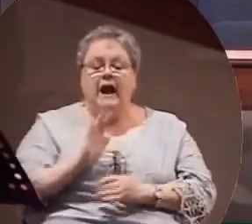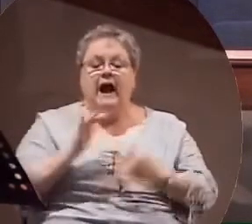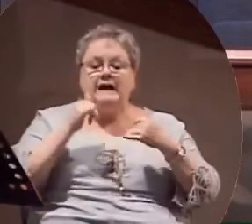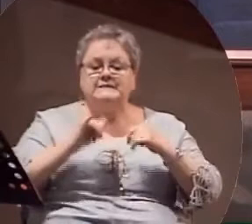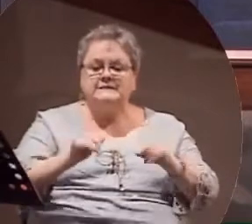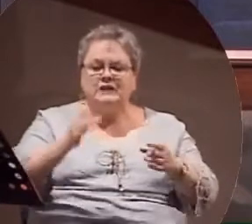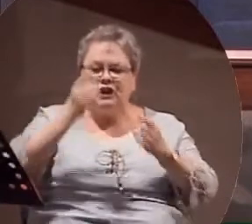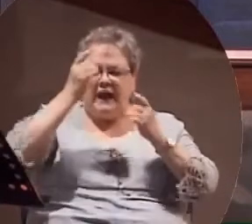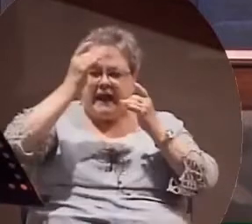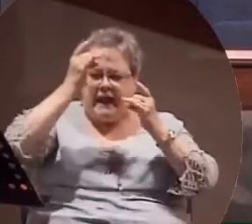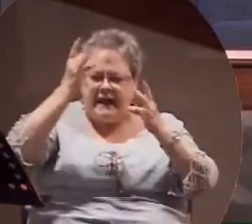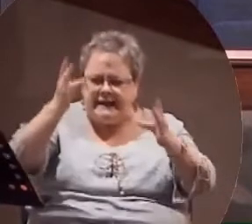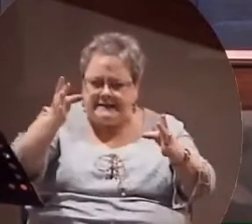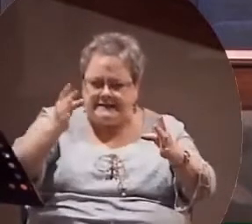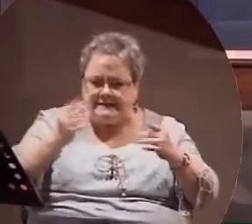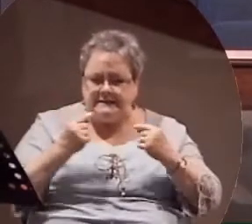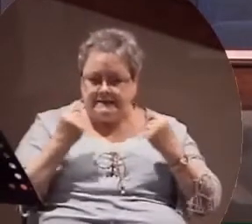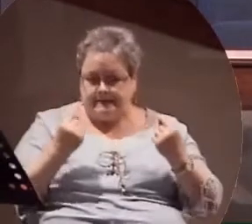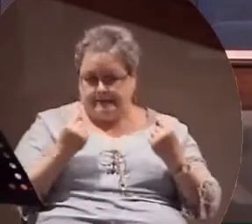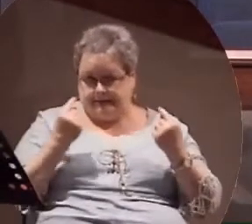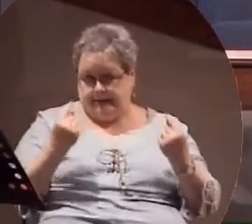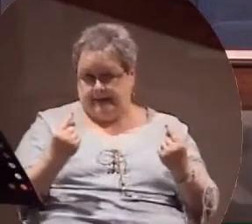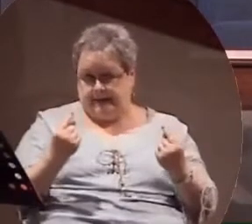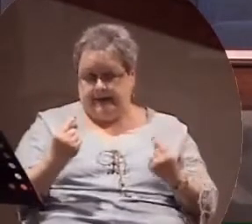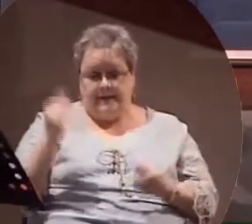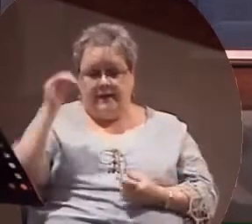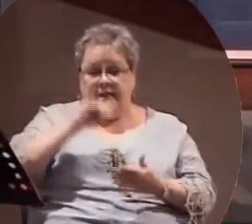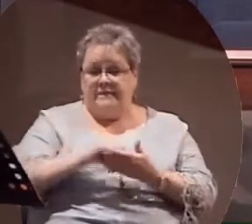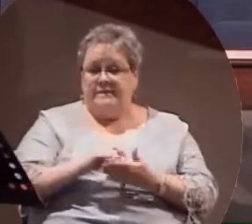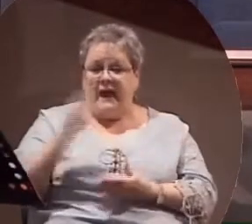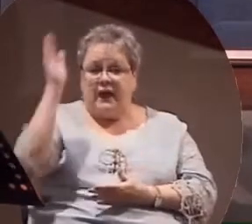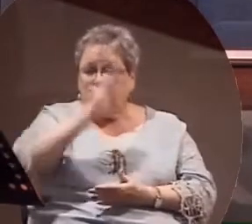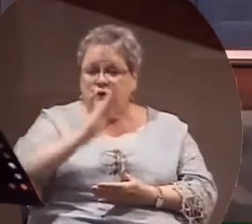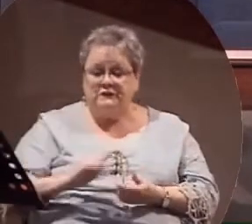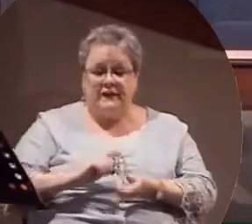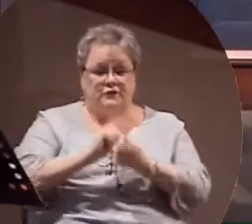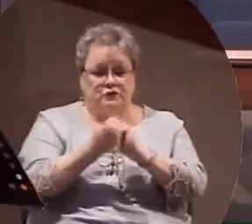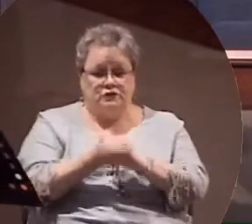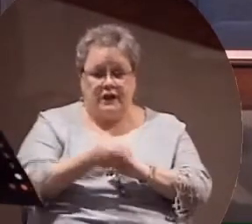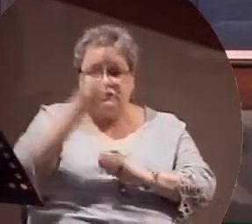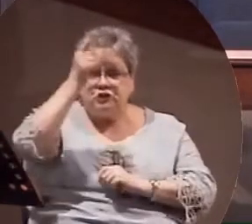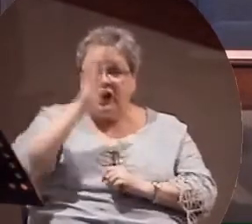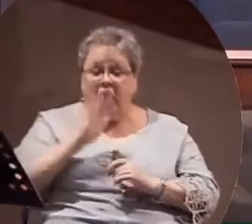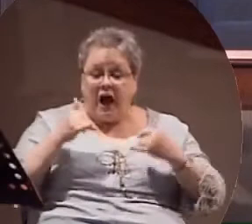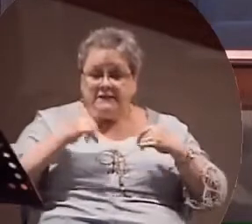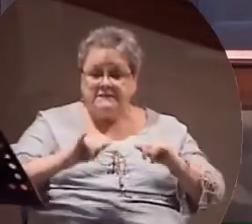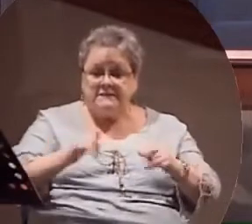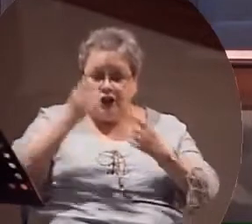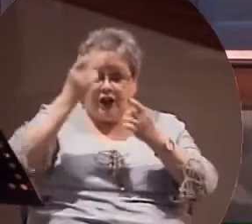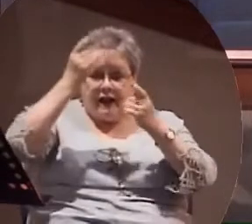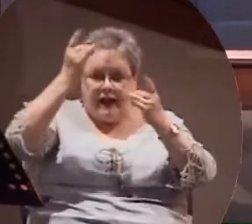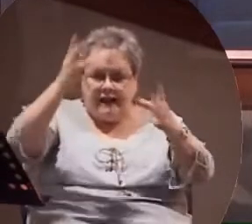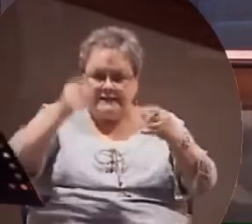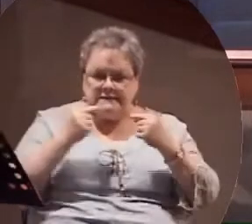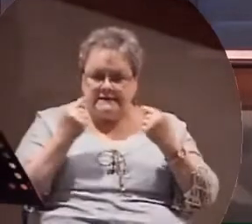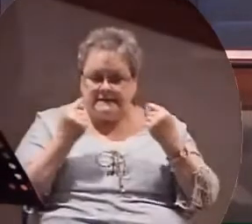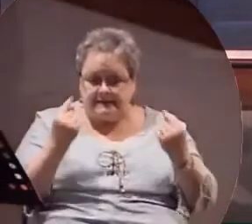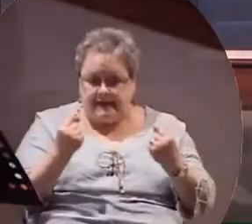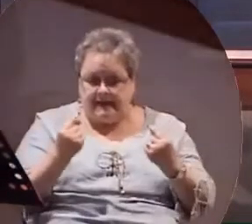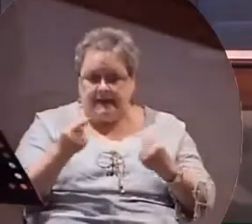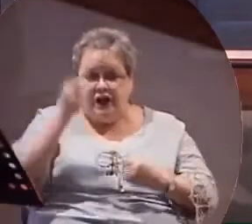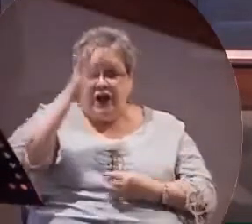still hates sin. That'll never change. God still hates sin. And by the way, let me say it like this. God still